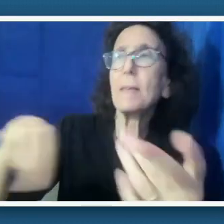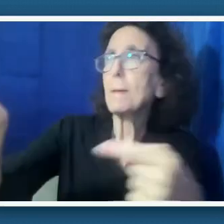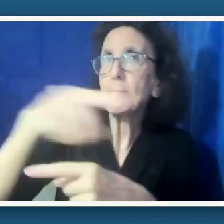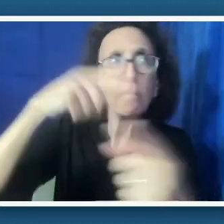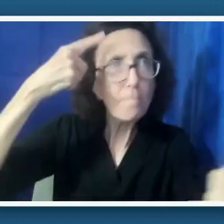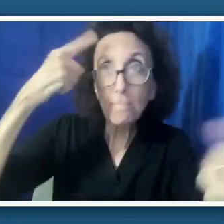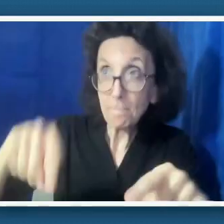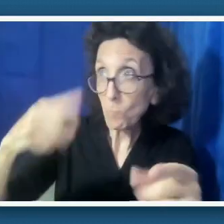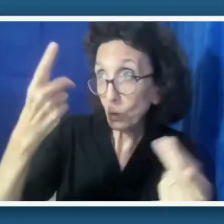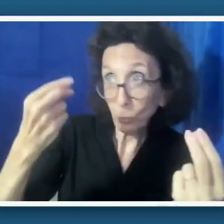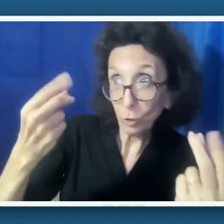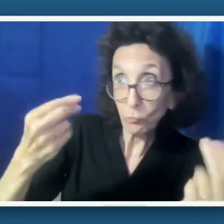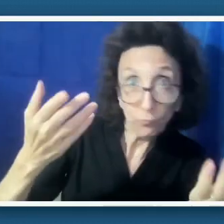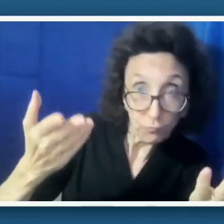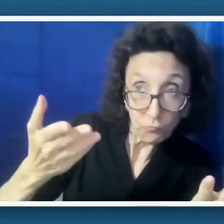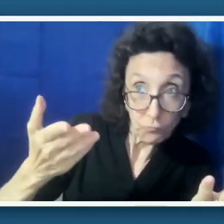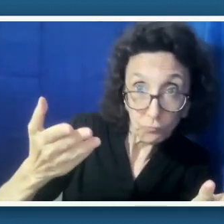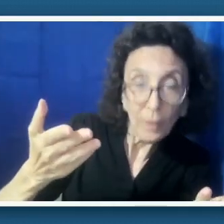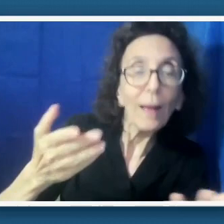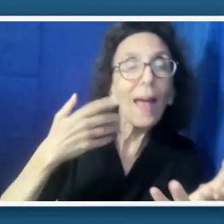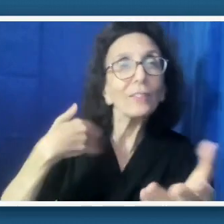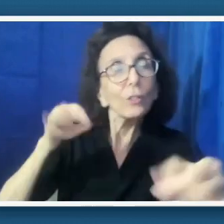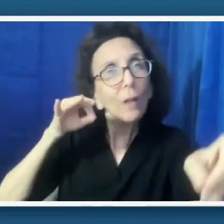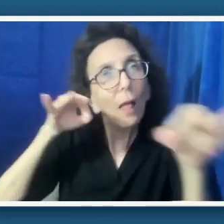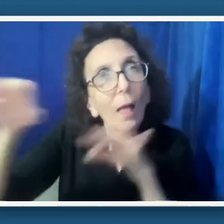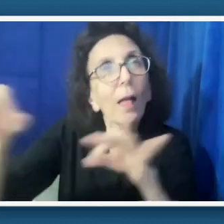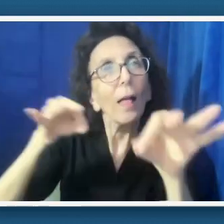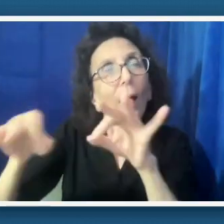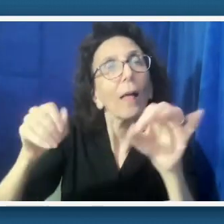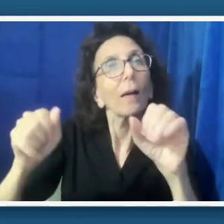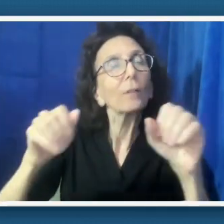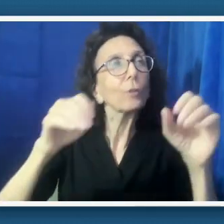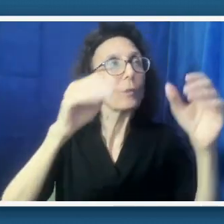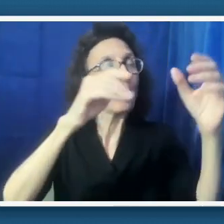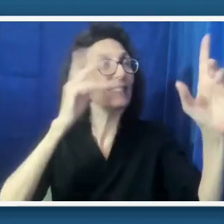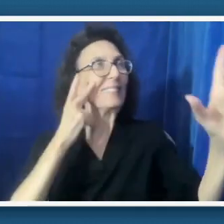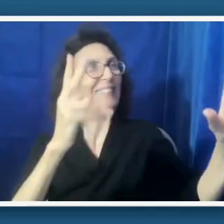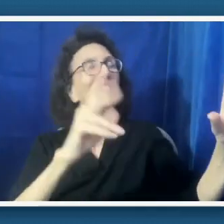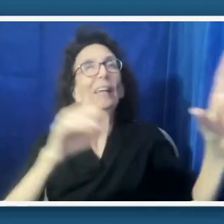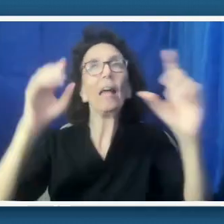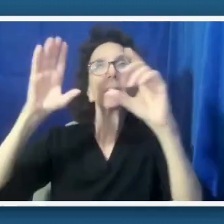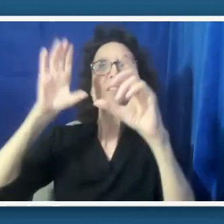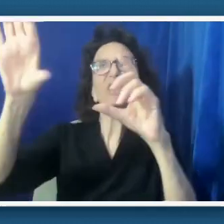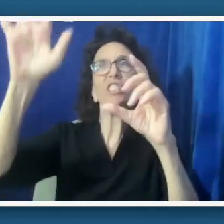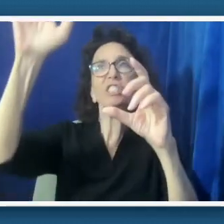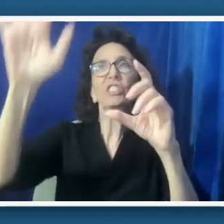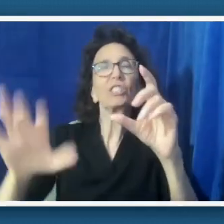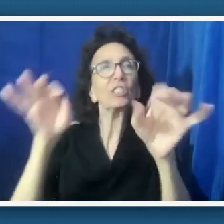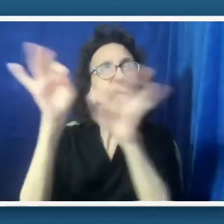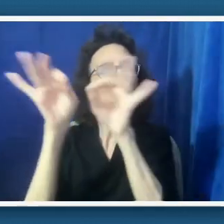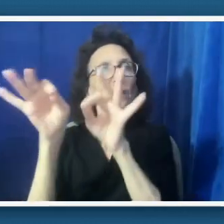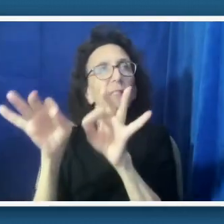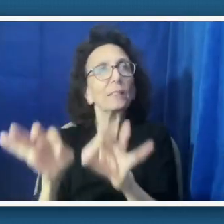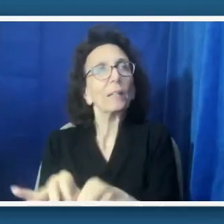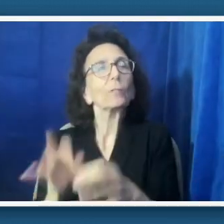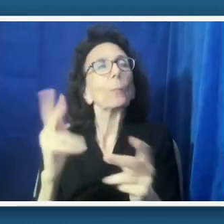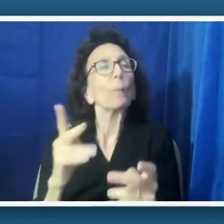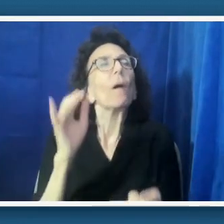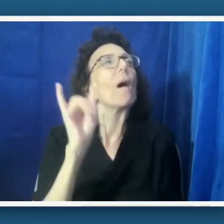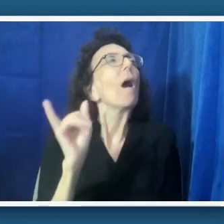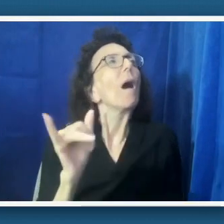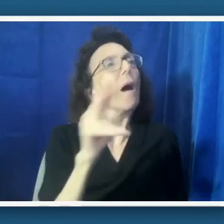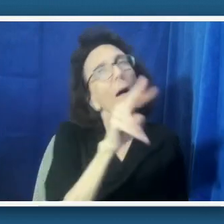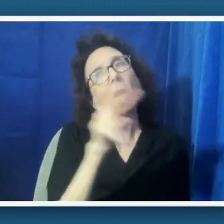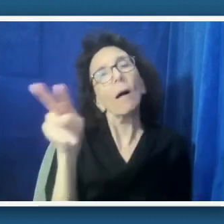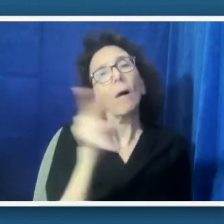what should we do, and providing more of that explanatory text, rather than just saying, you know, we just can't have it on view. Yeah. And